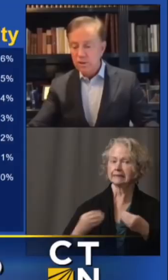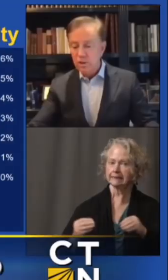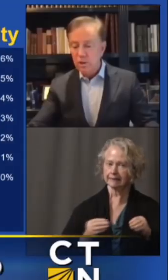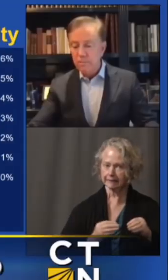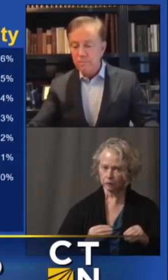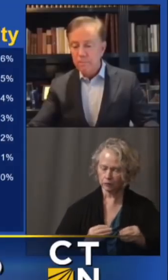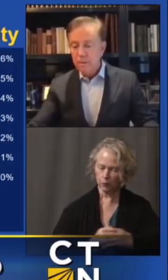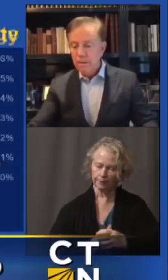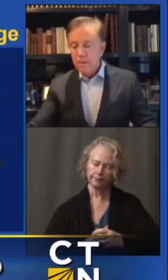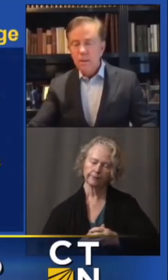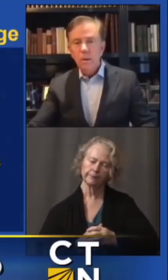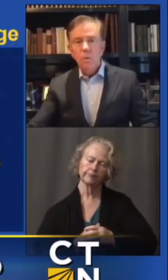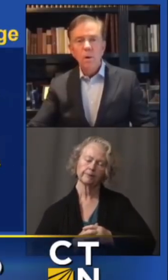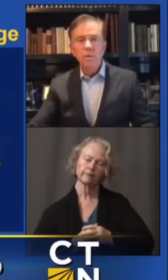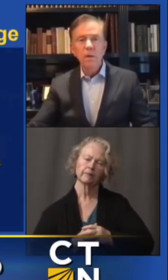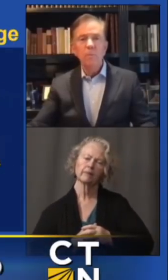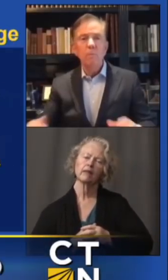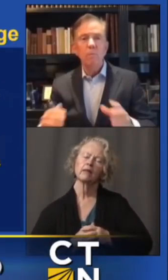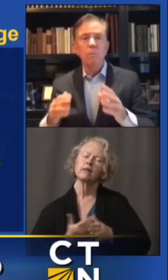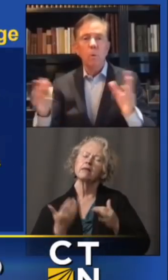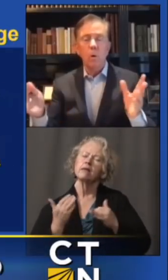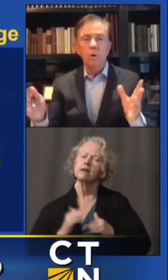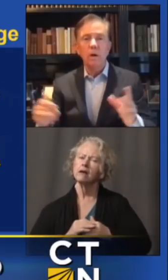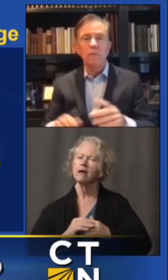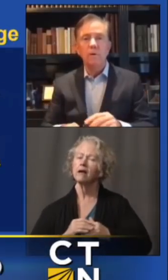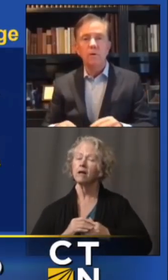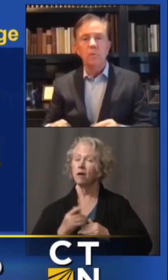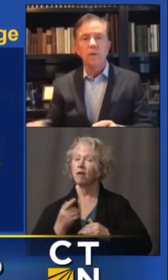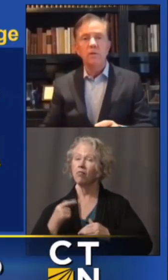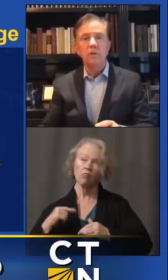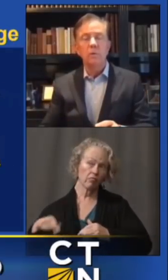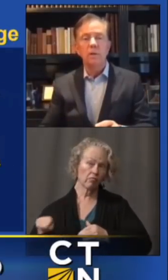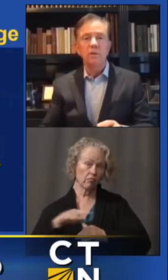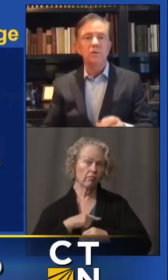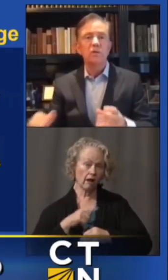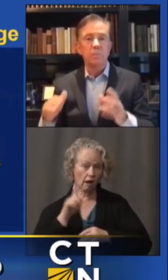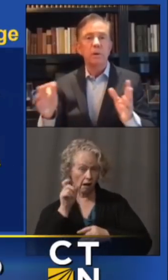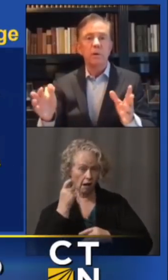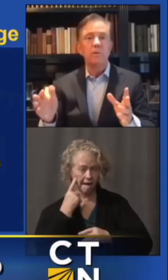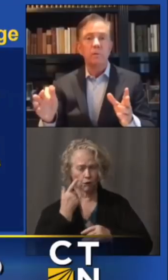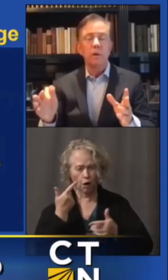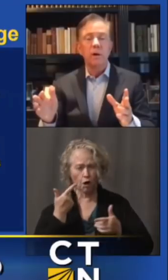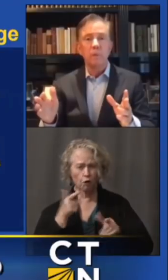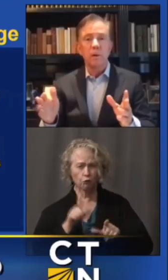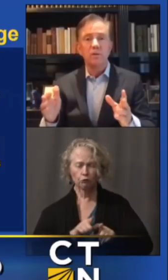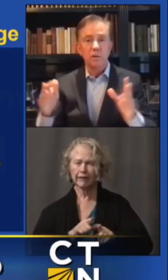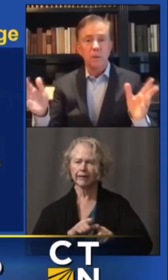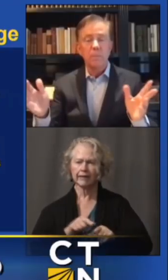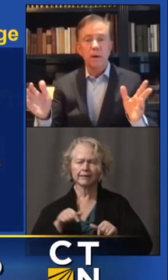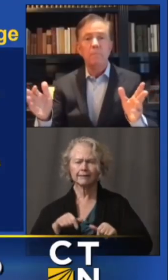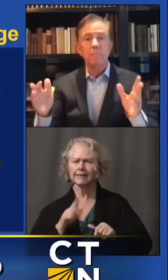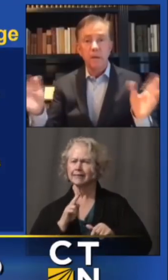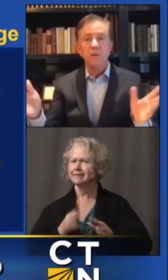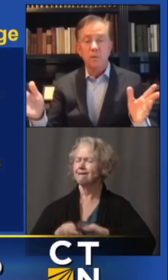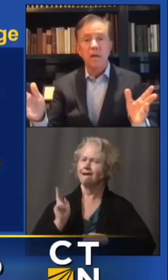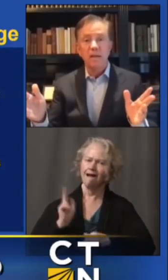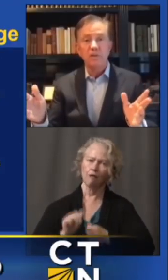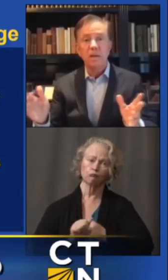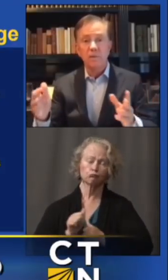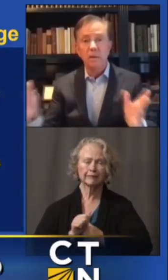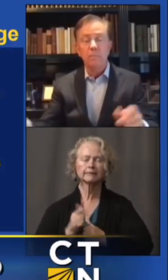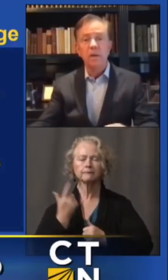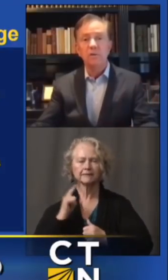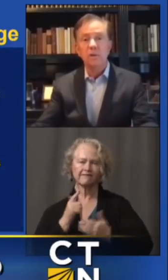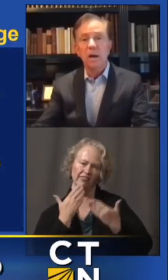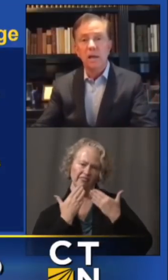next chart. One thing all the governors agreed to is this is a period of great risk coming up because of